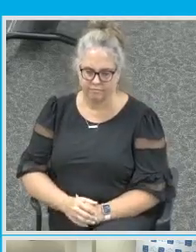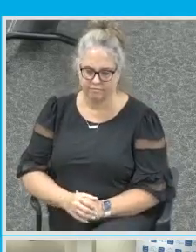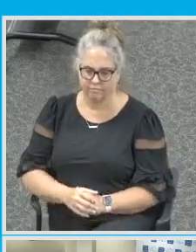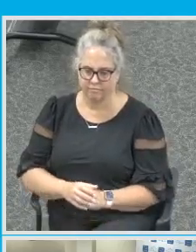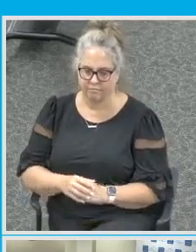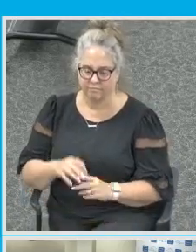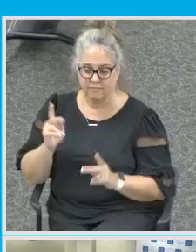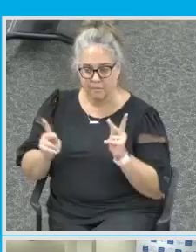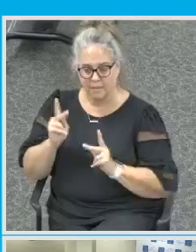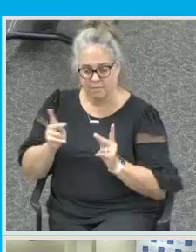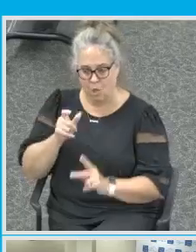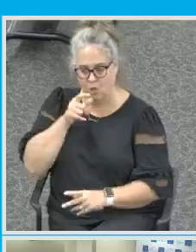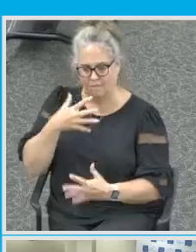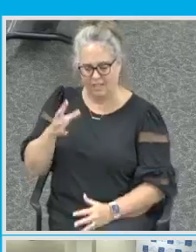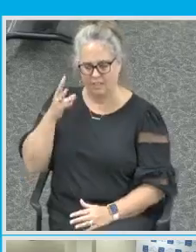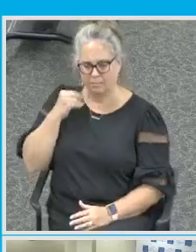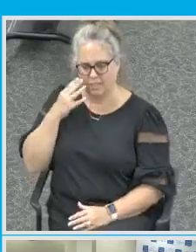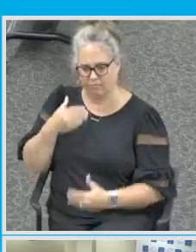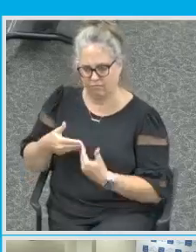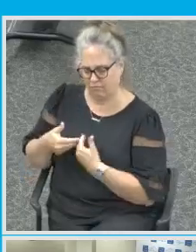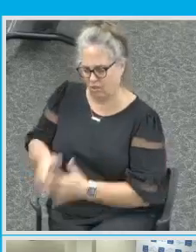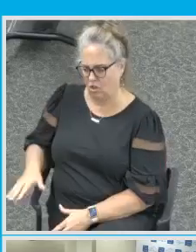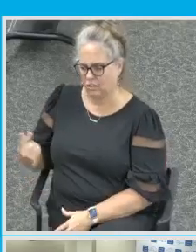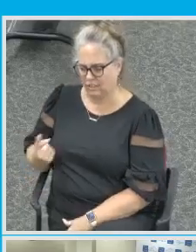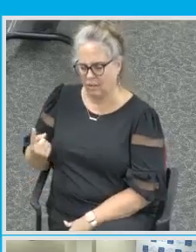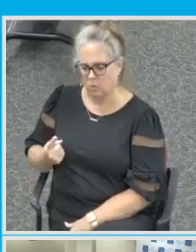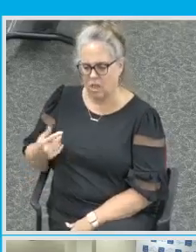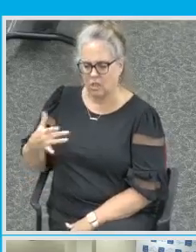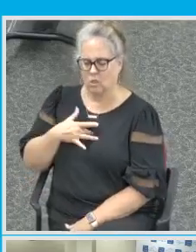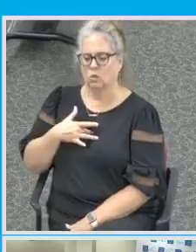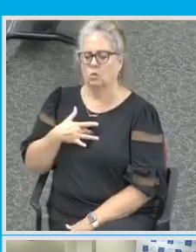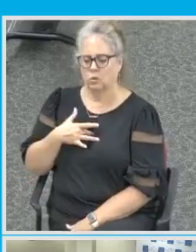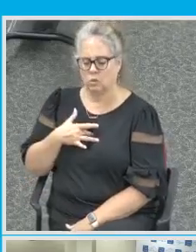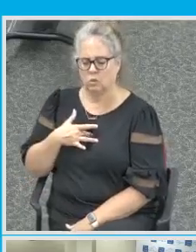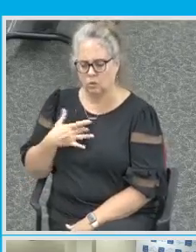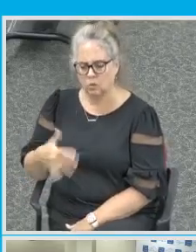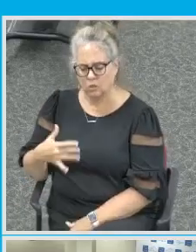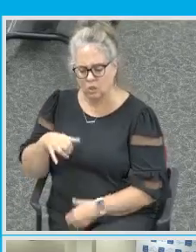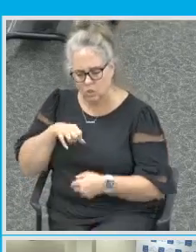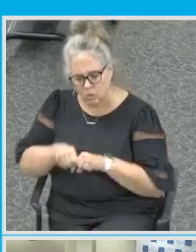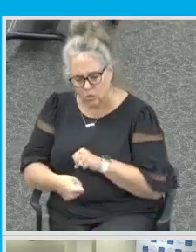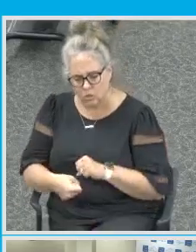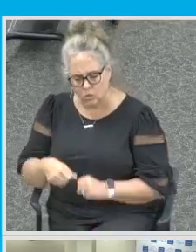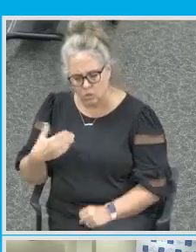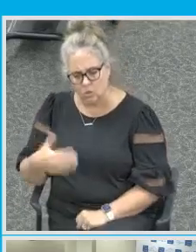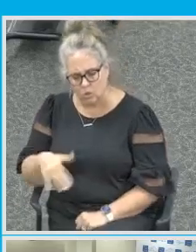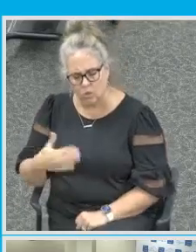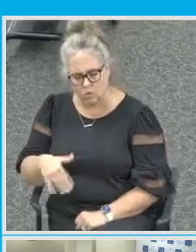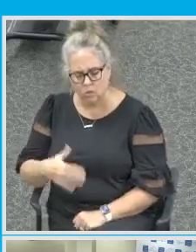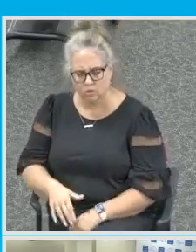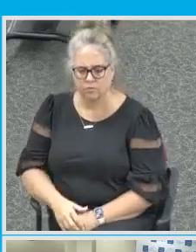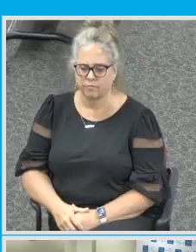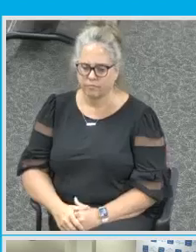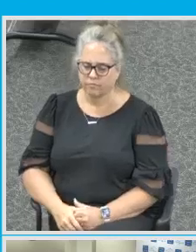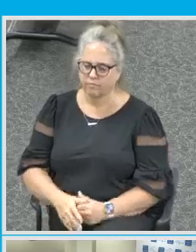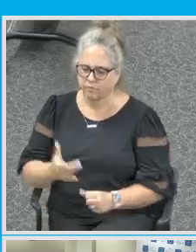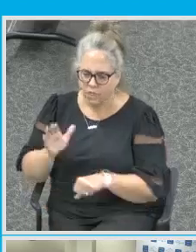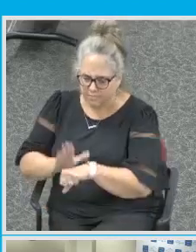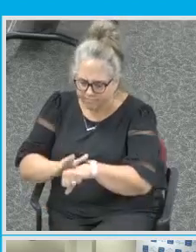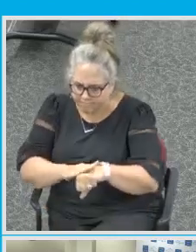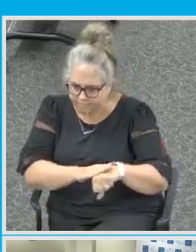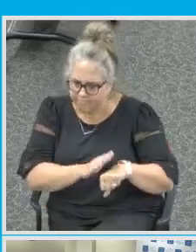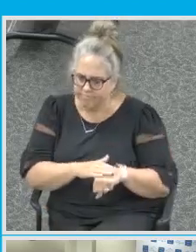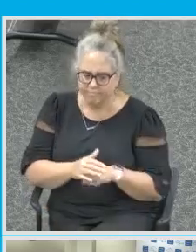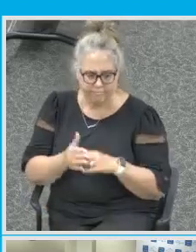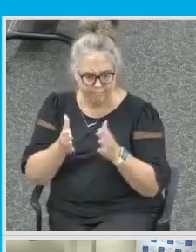challenges, or is navigating grief and loss, learning about the risk factors and warning signs, asking about suicide directly,